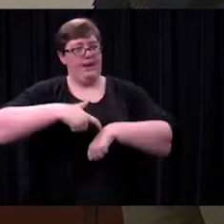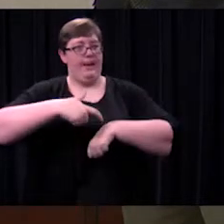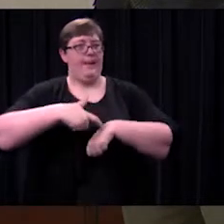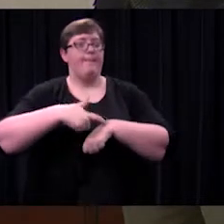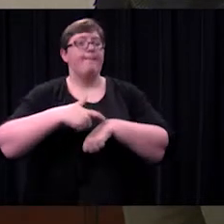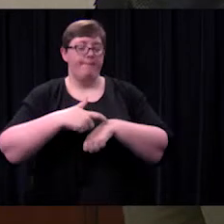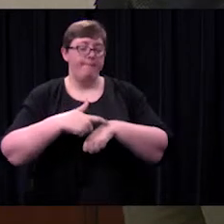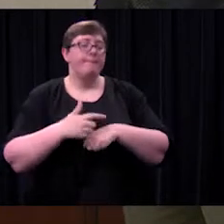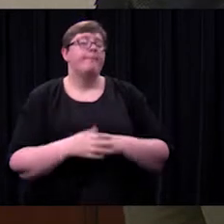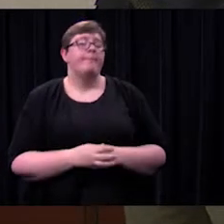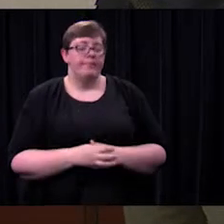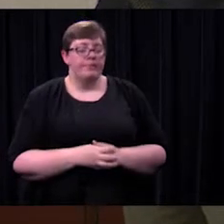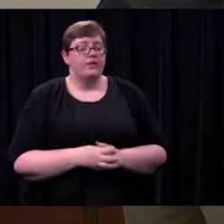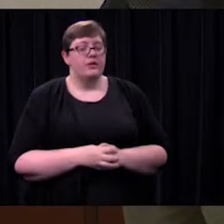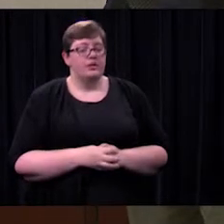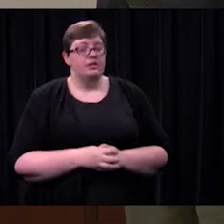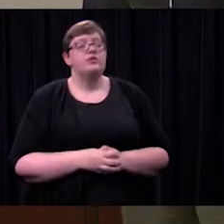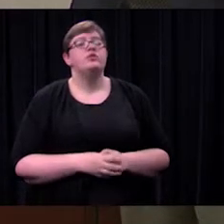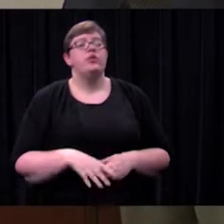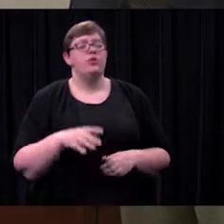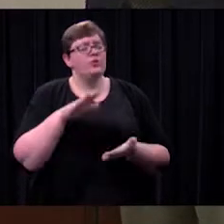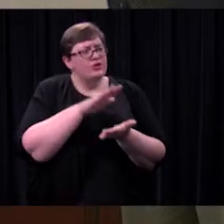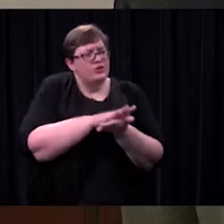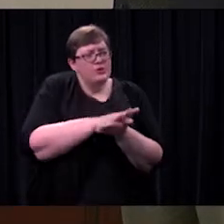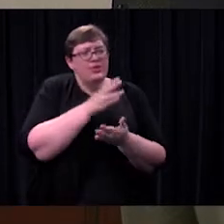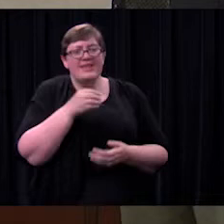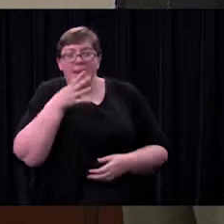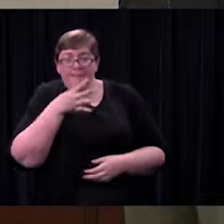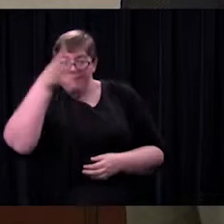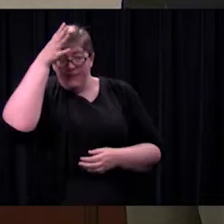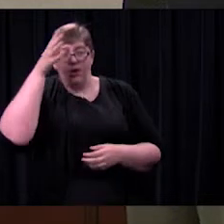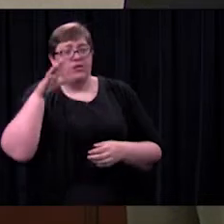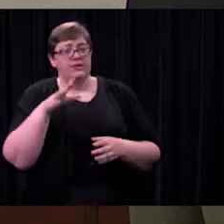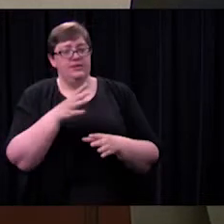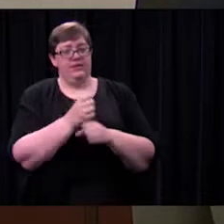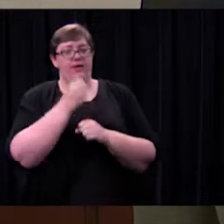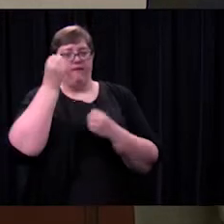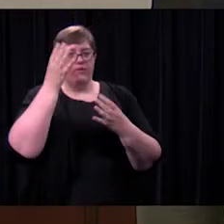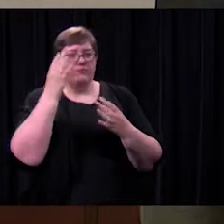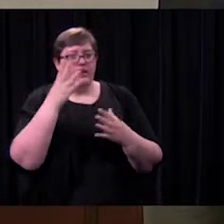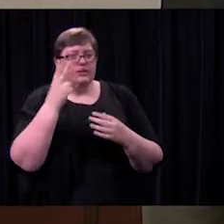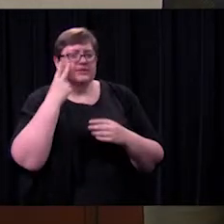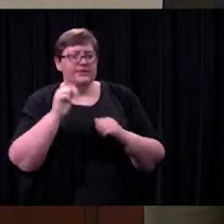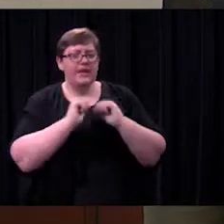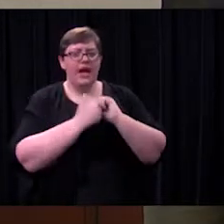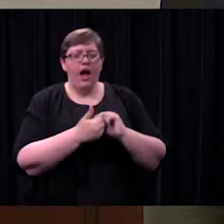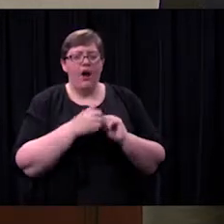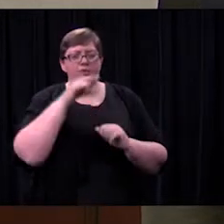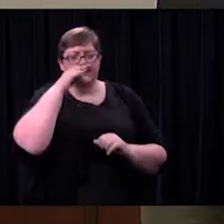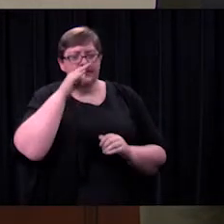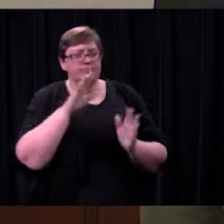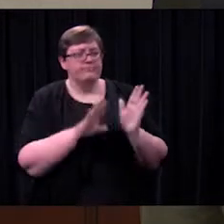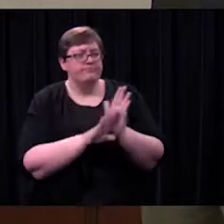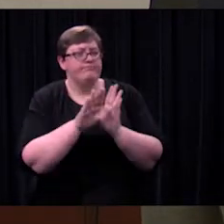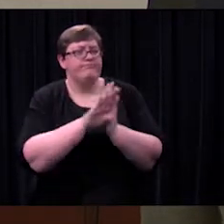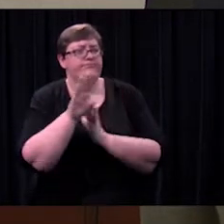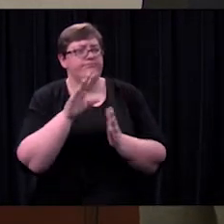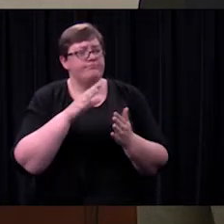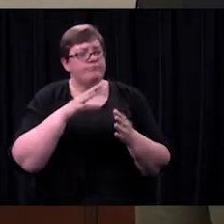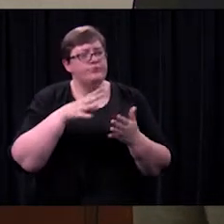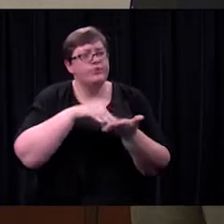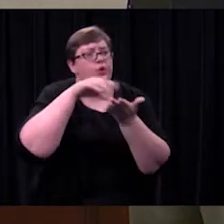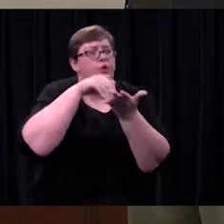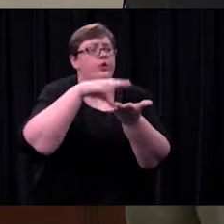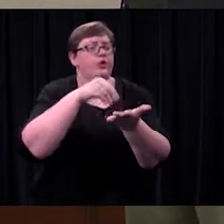to, as they get information about their kiddos, to look and see how has my kid grown over the last number of years, or how has my third